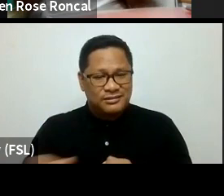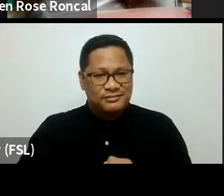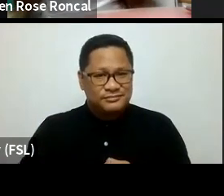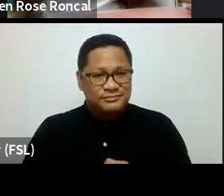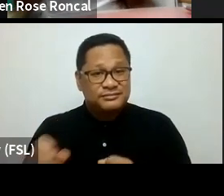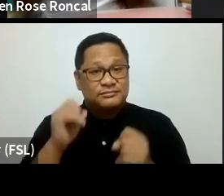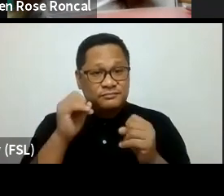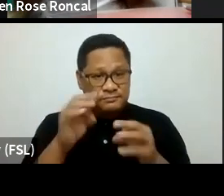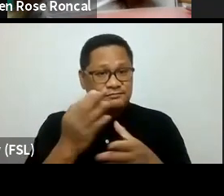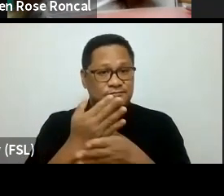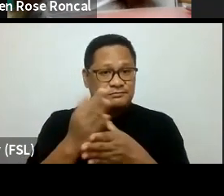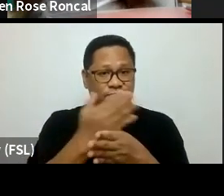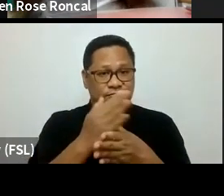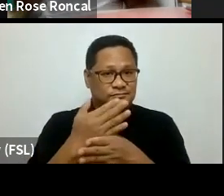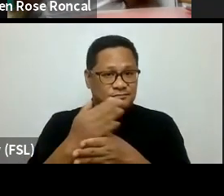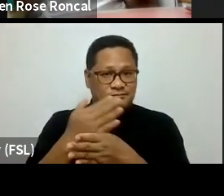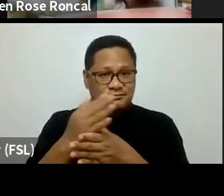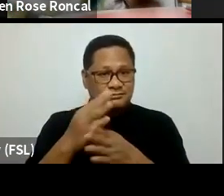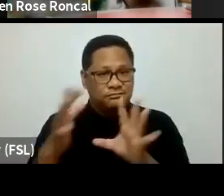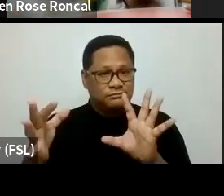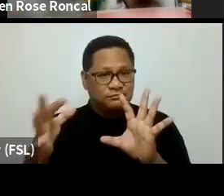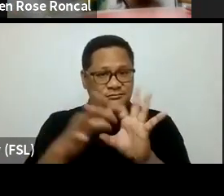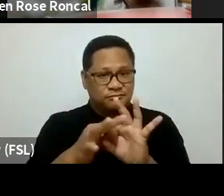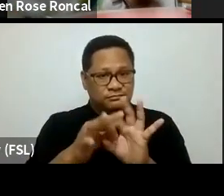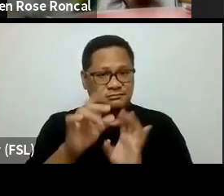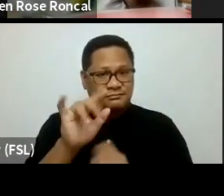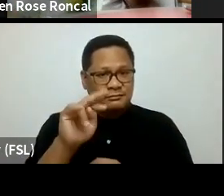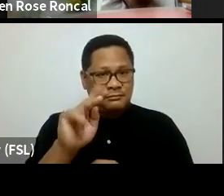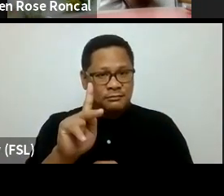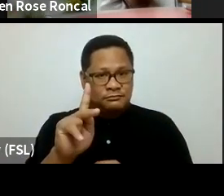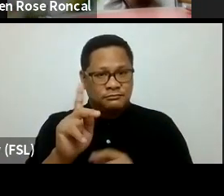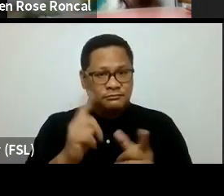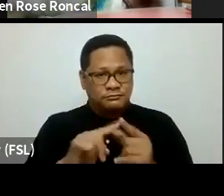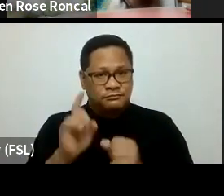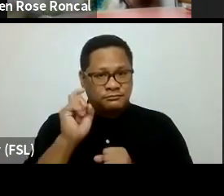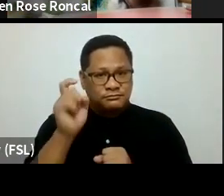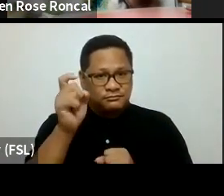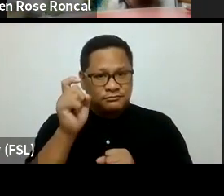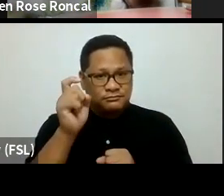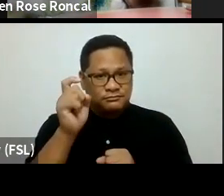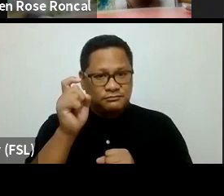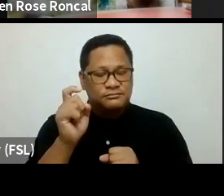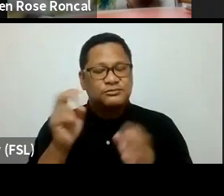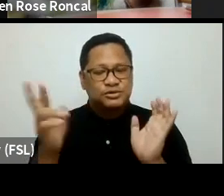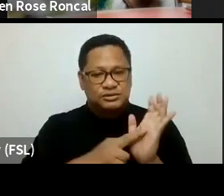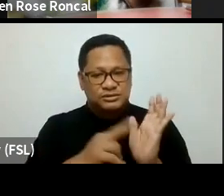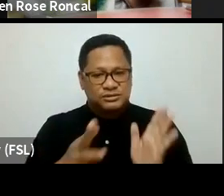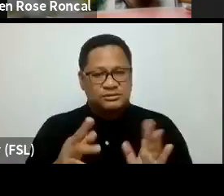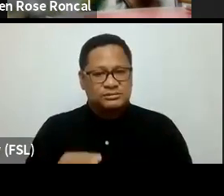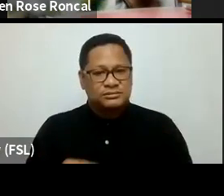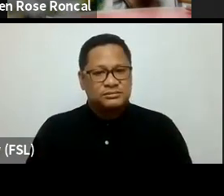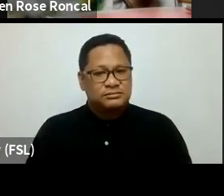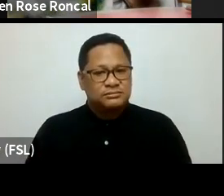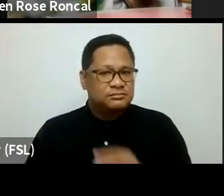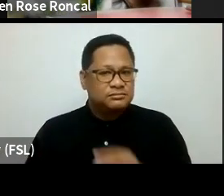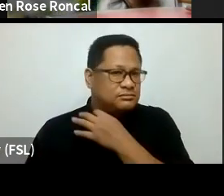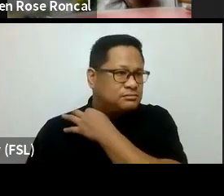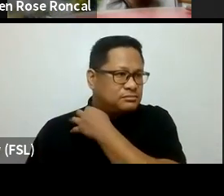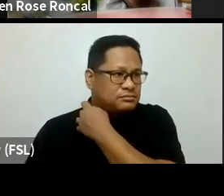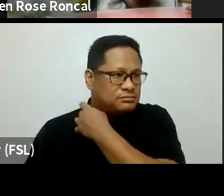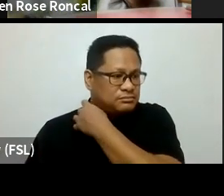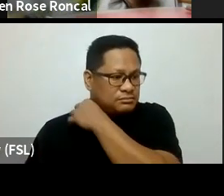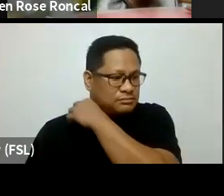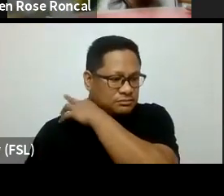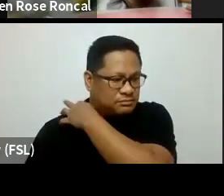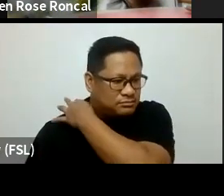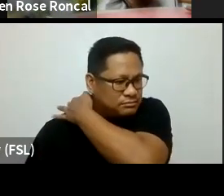if I share the link immediately, they would be able to register. So they would be able to log in immediately